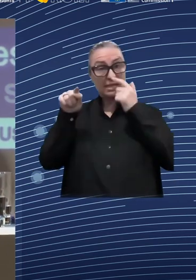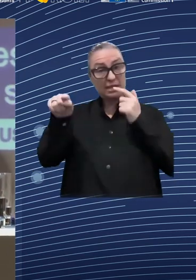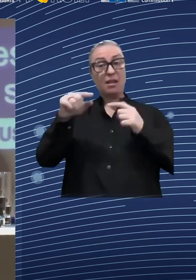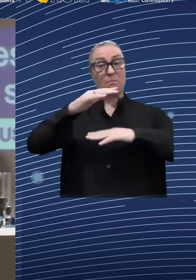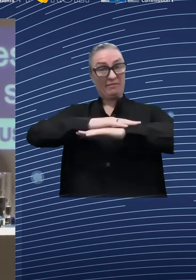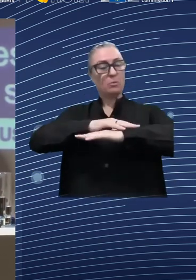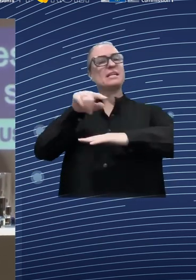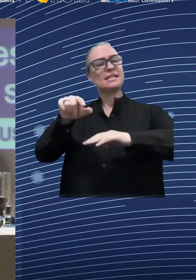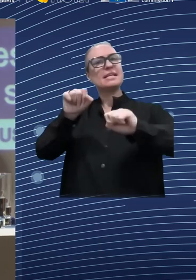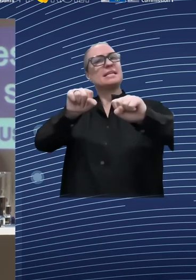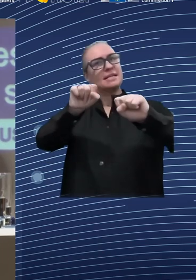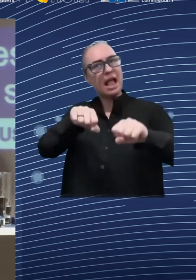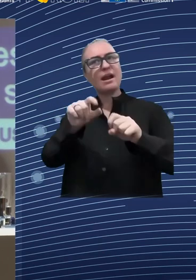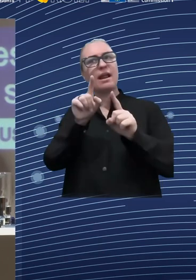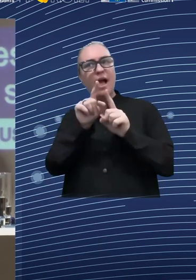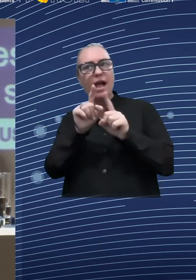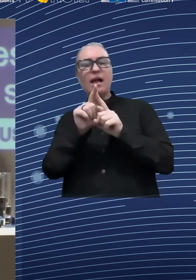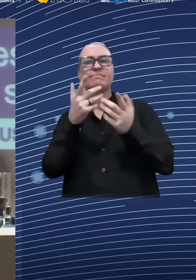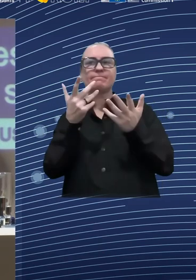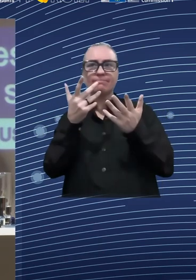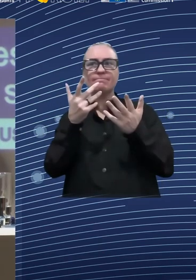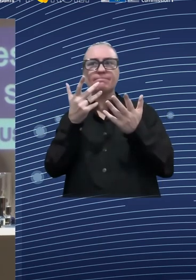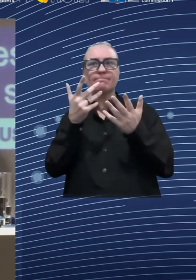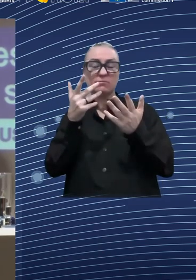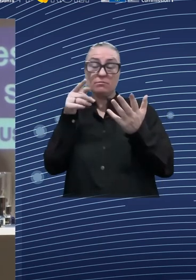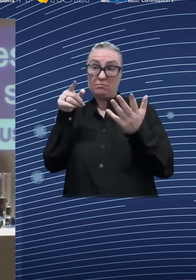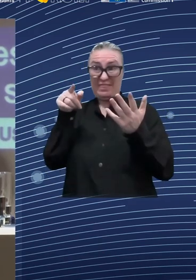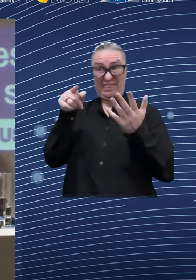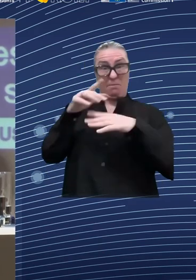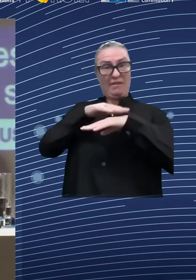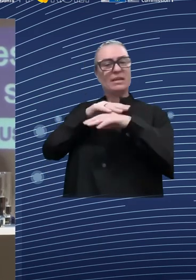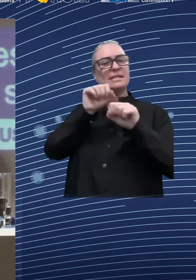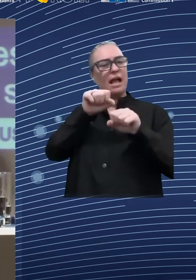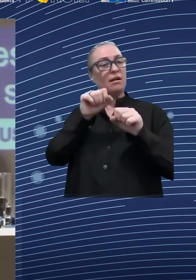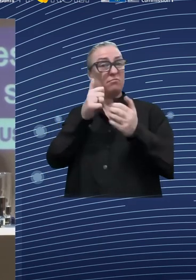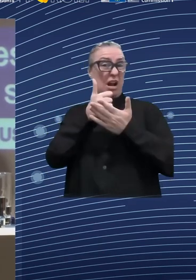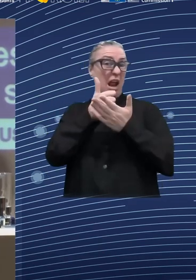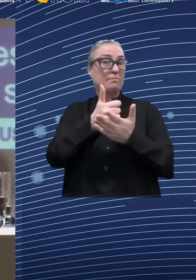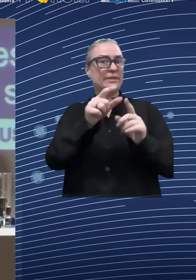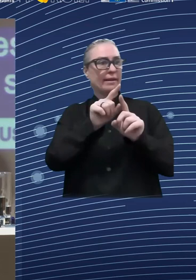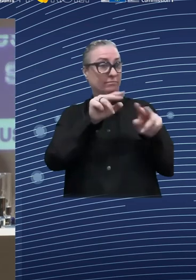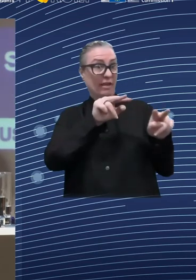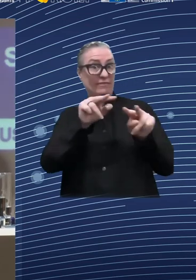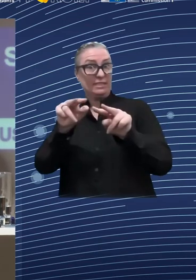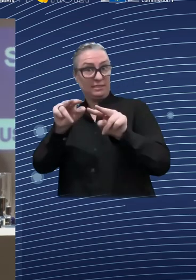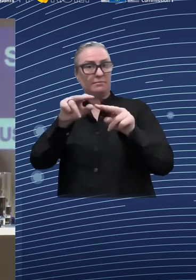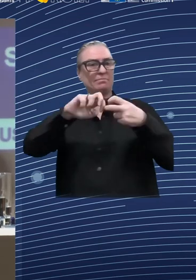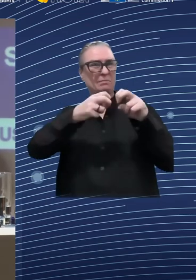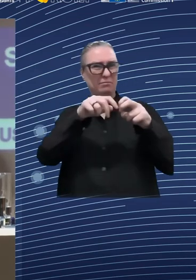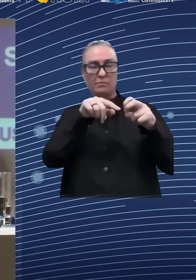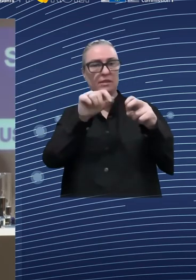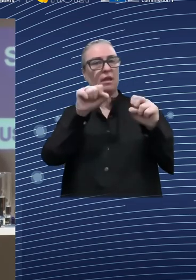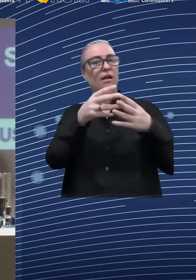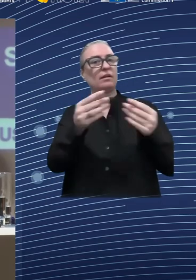the education provider, the institution. And then the skill is there, it's demonstrable, it's verified to the prospective employer,